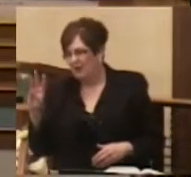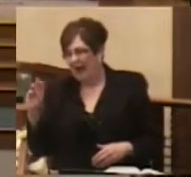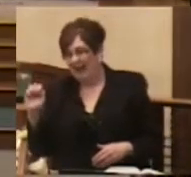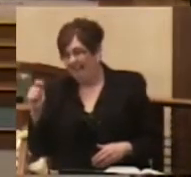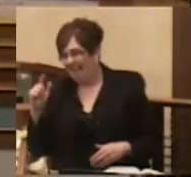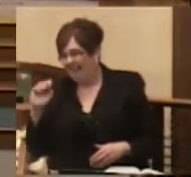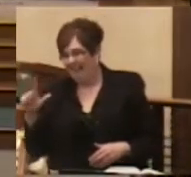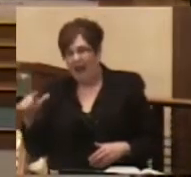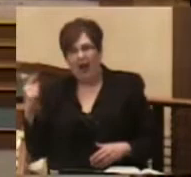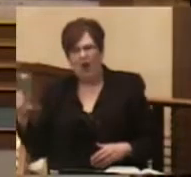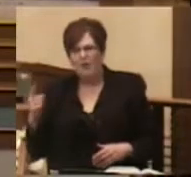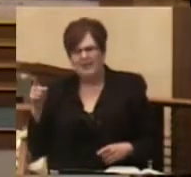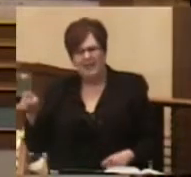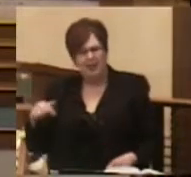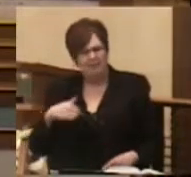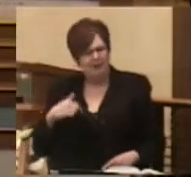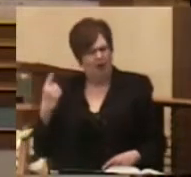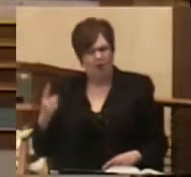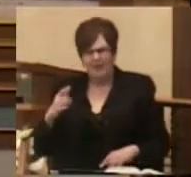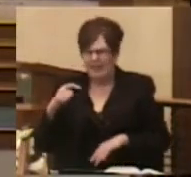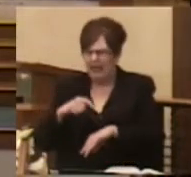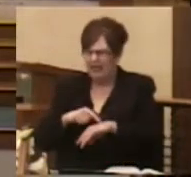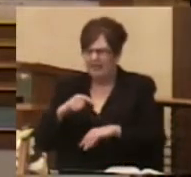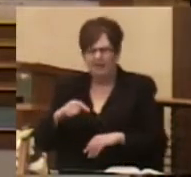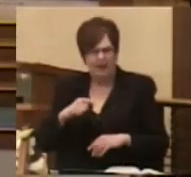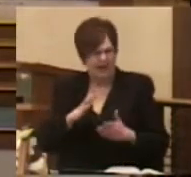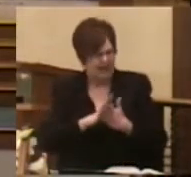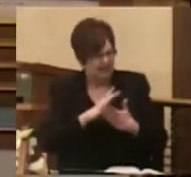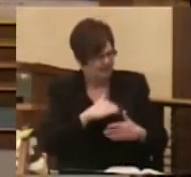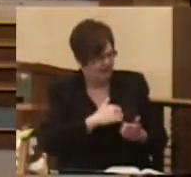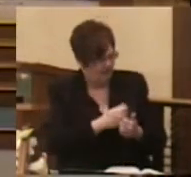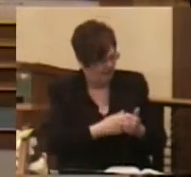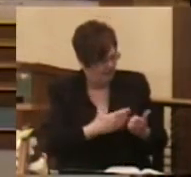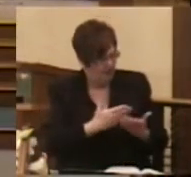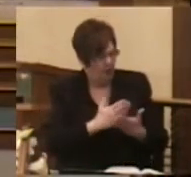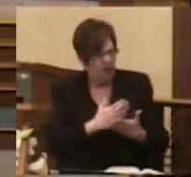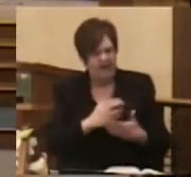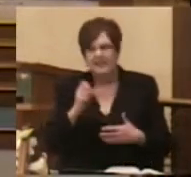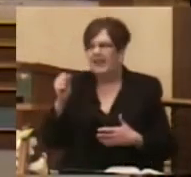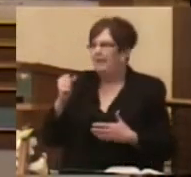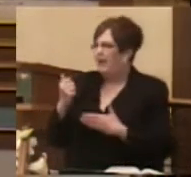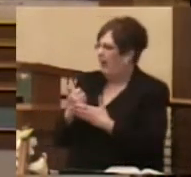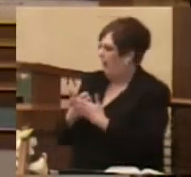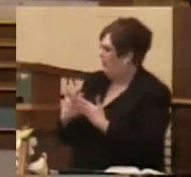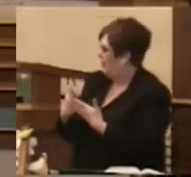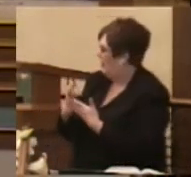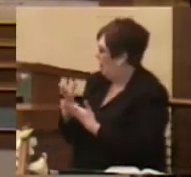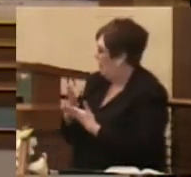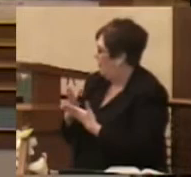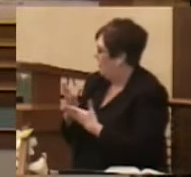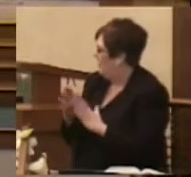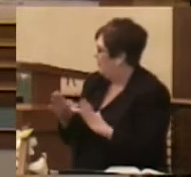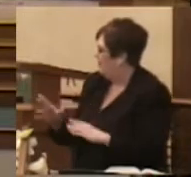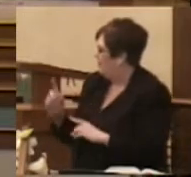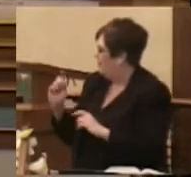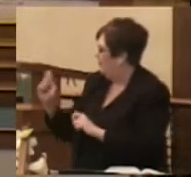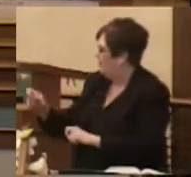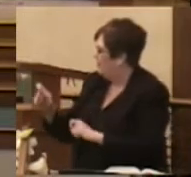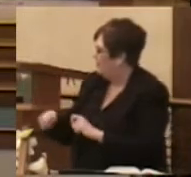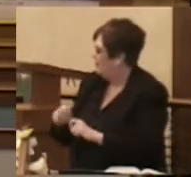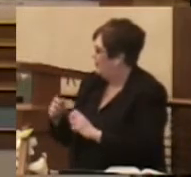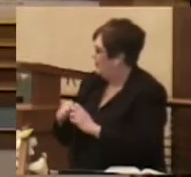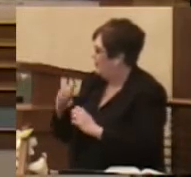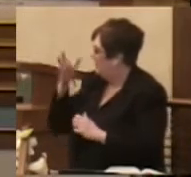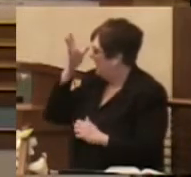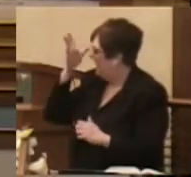So she said, "Is everything all right, Gus?" And I told her, yeah, everything was all right. I'd planned to go fishing with my